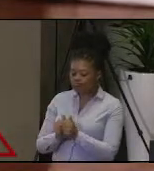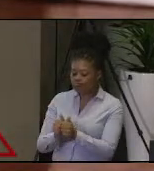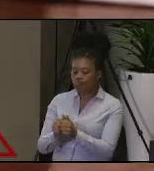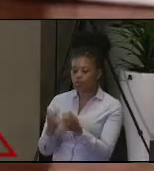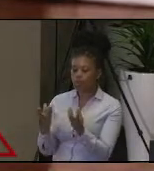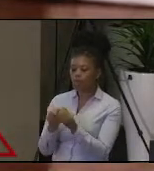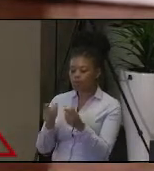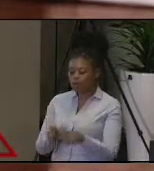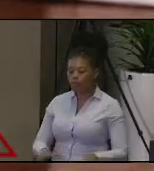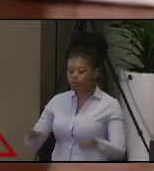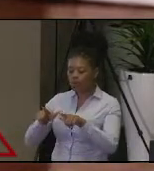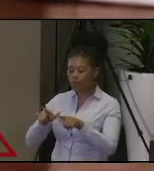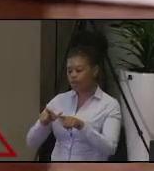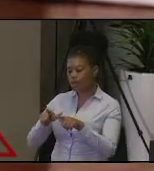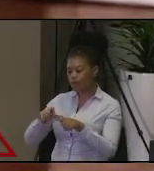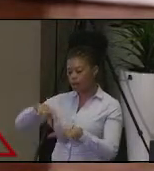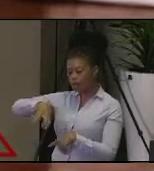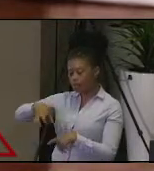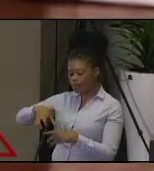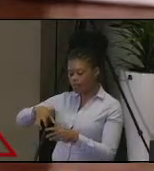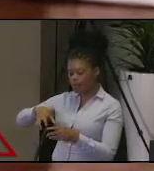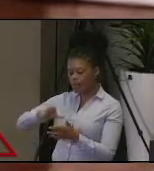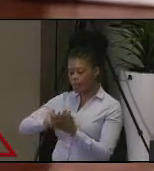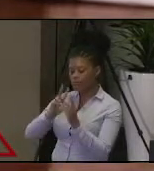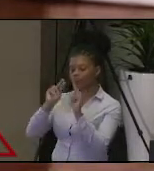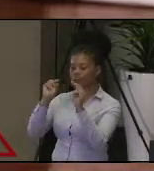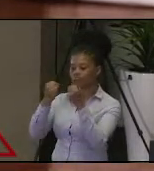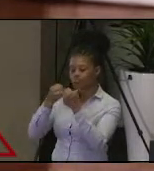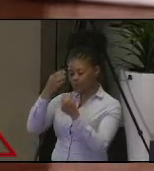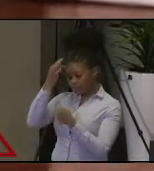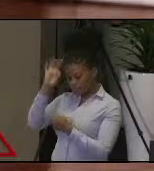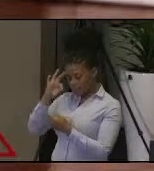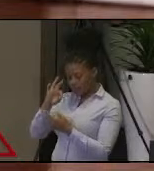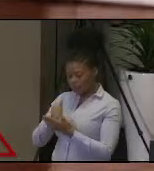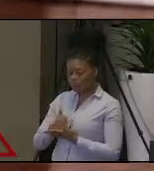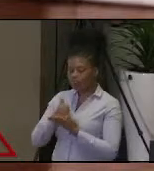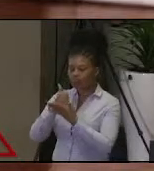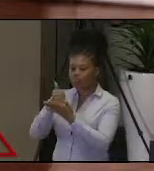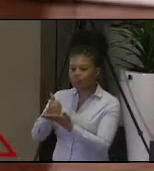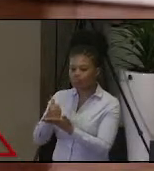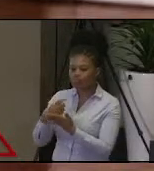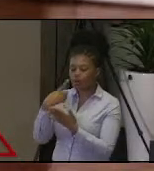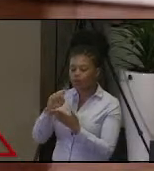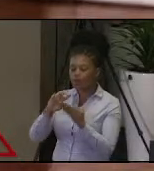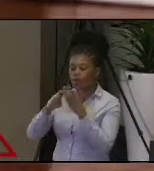with local, provincial, and national government to help address